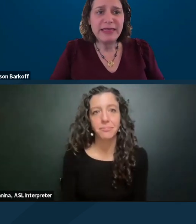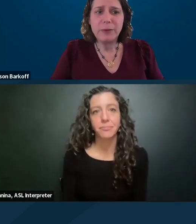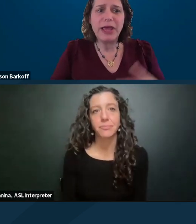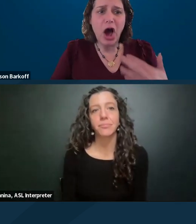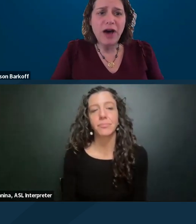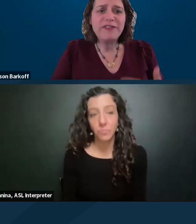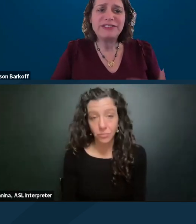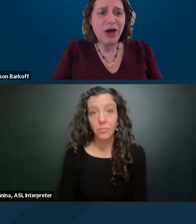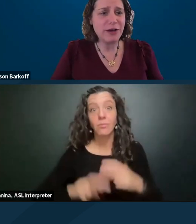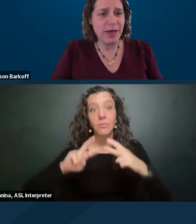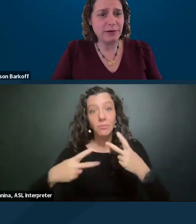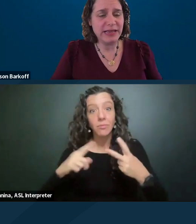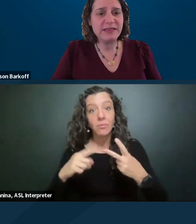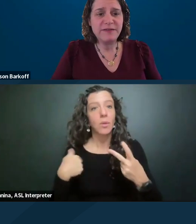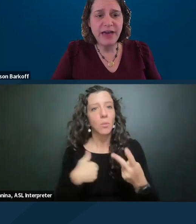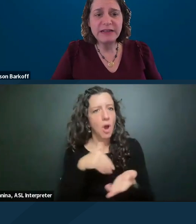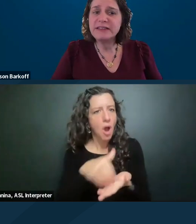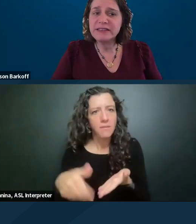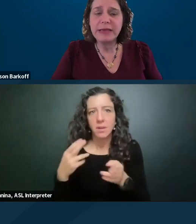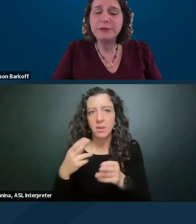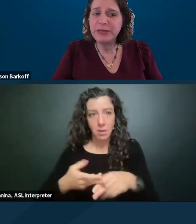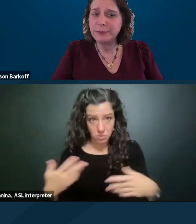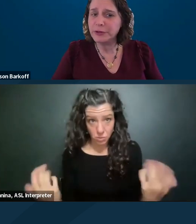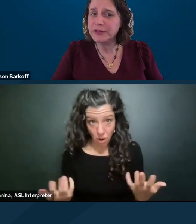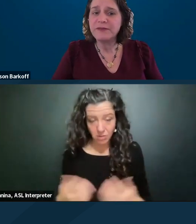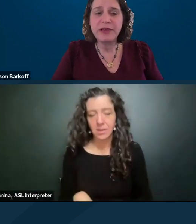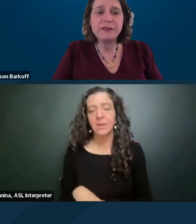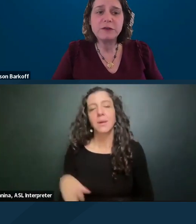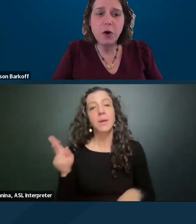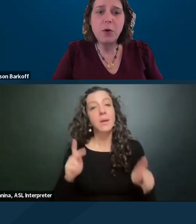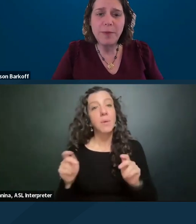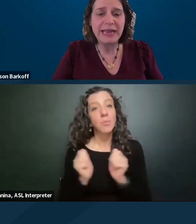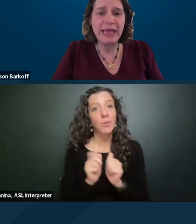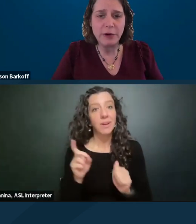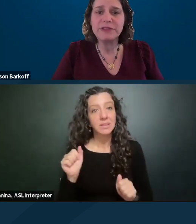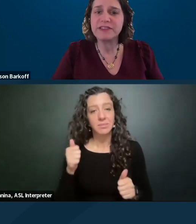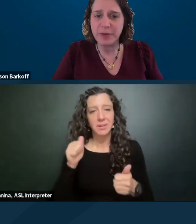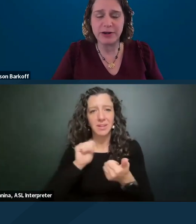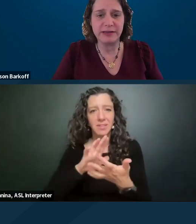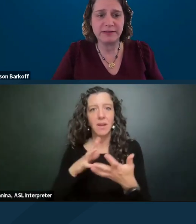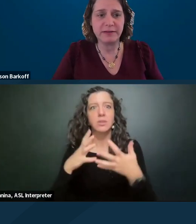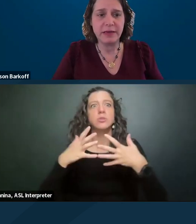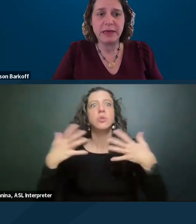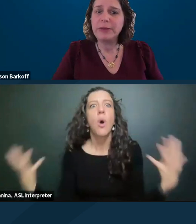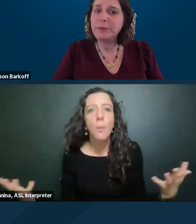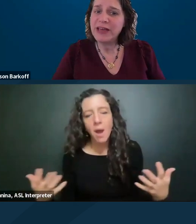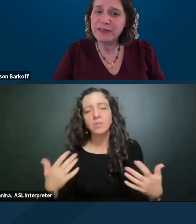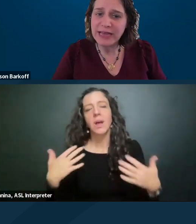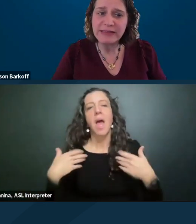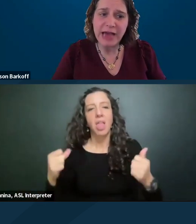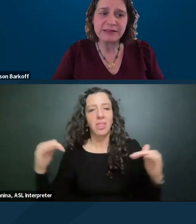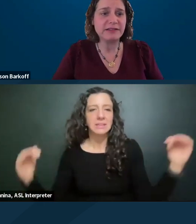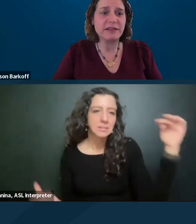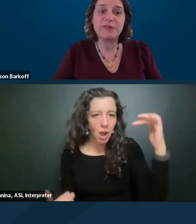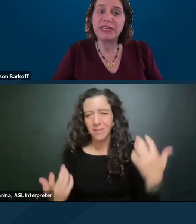The second thing we often talk about is the fact that disabled people face so many health disparities. People